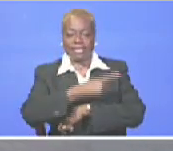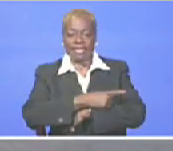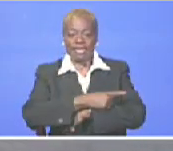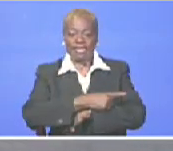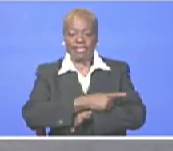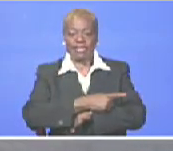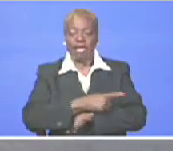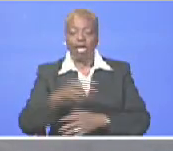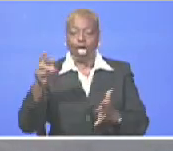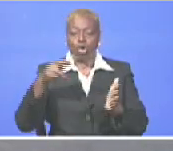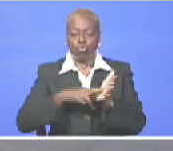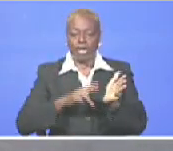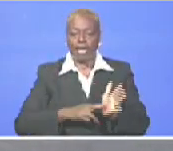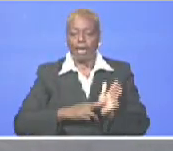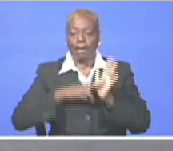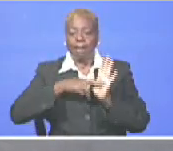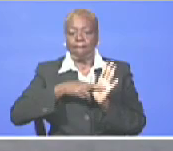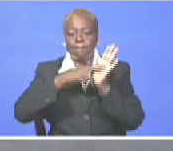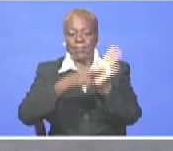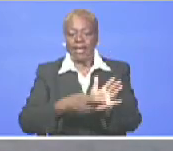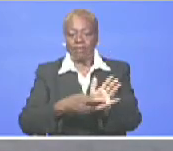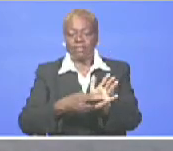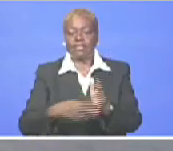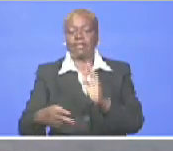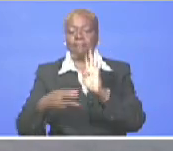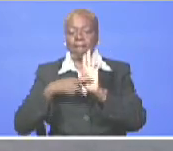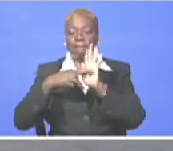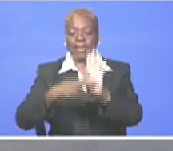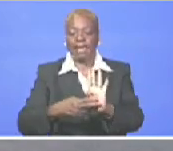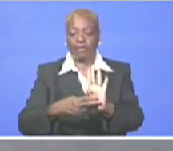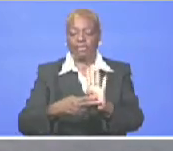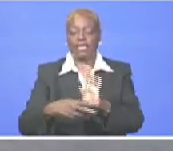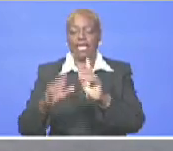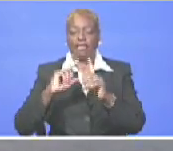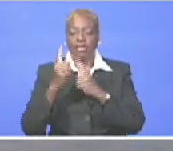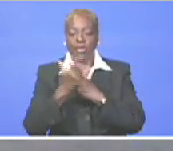economy. Here at the Lyndon Pending International Airport, Desmond Saunders, ZNS Network News.